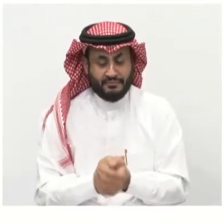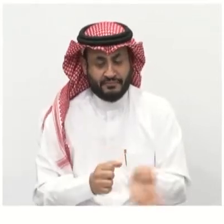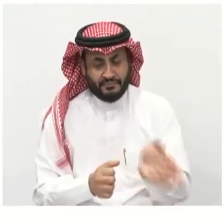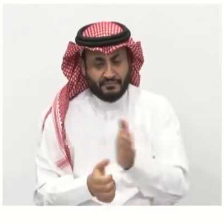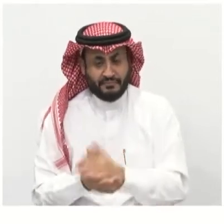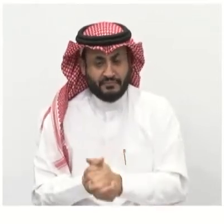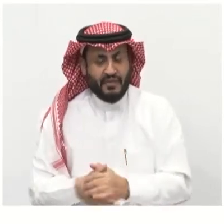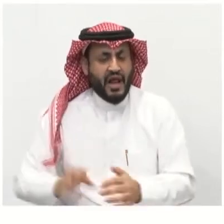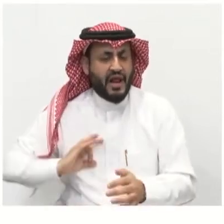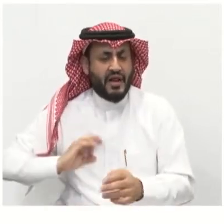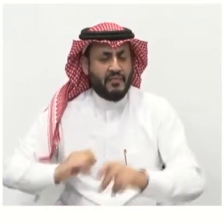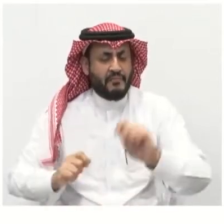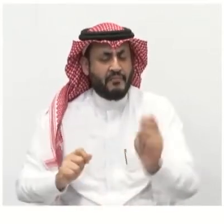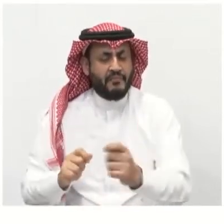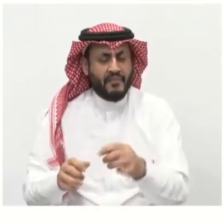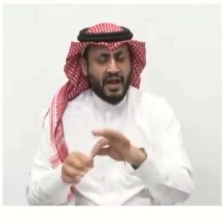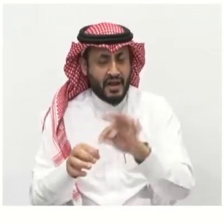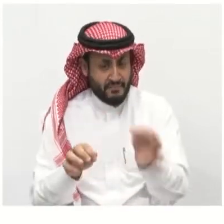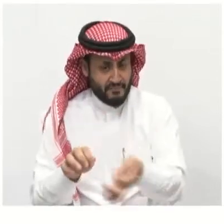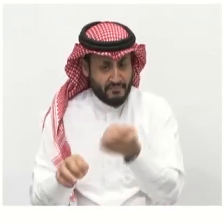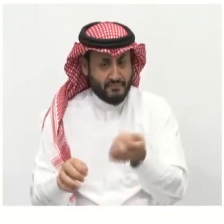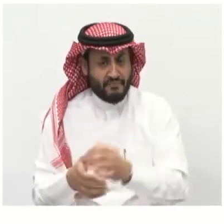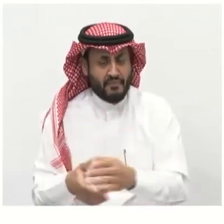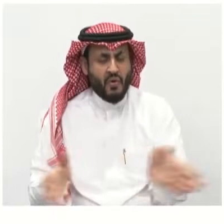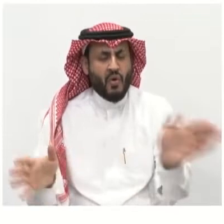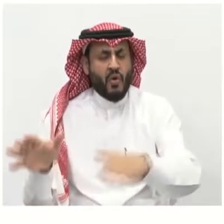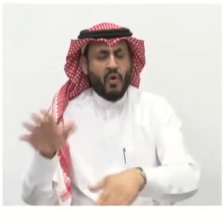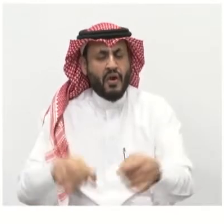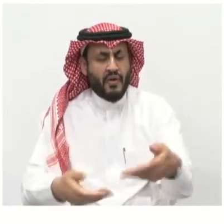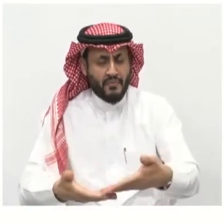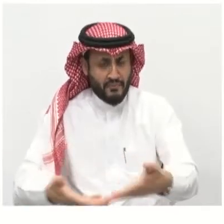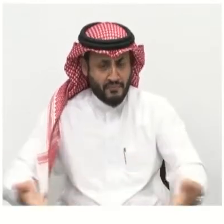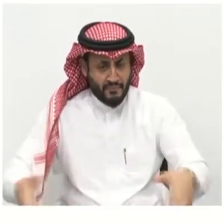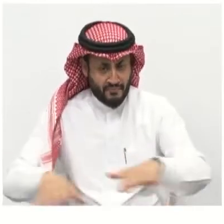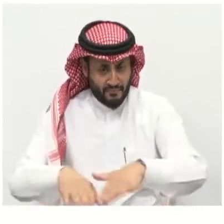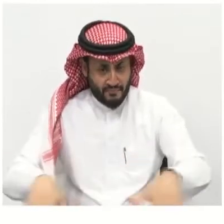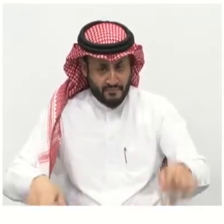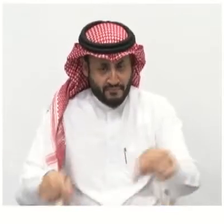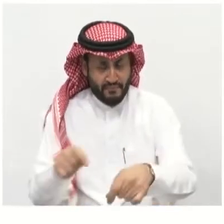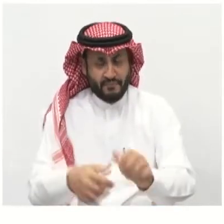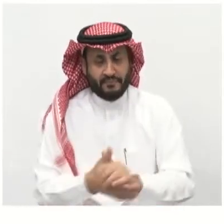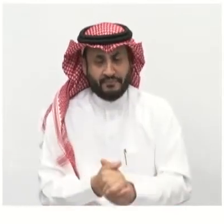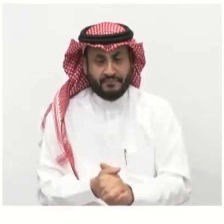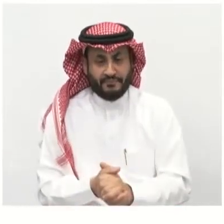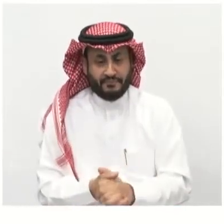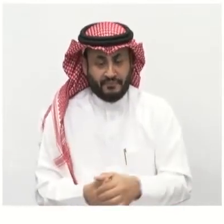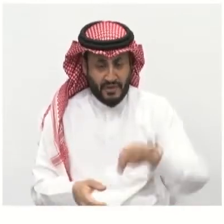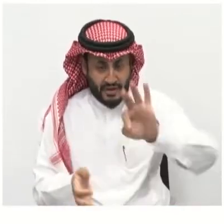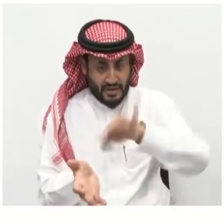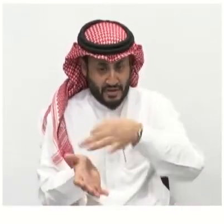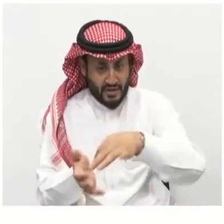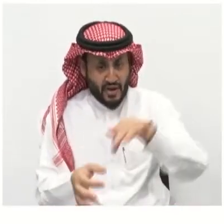Lemma loves to paint on a canvas. She puts all her paint tubes on the table. The brushes